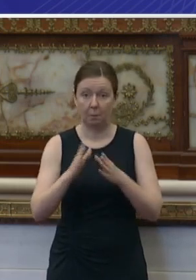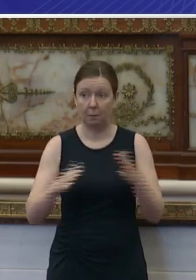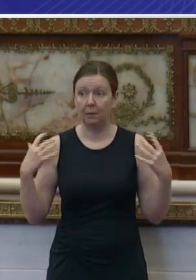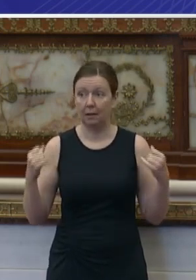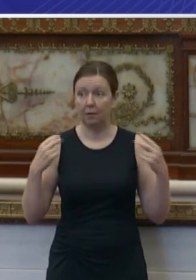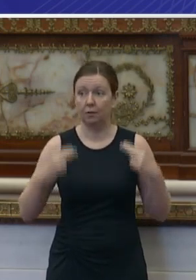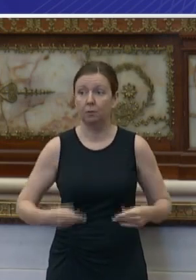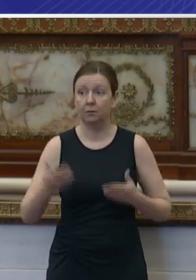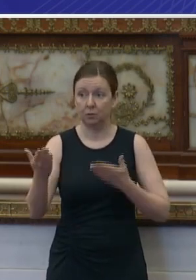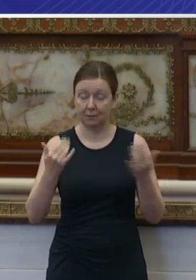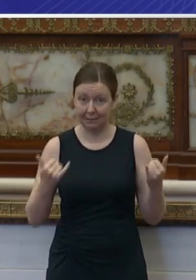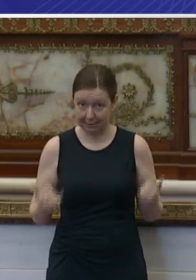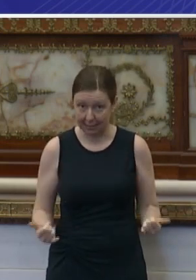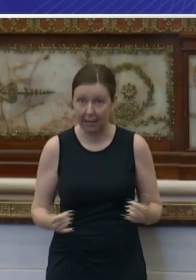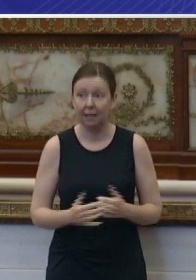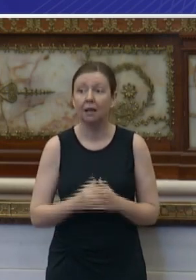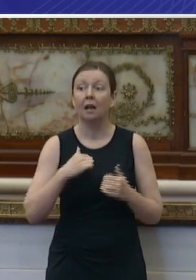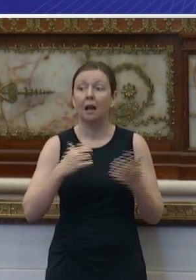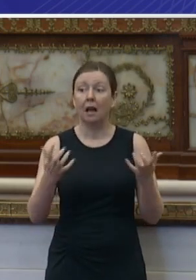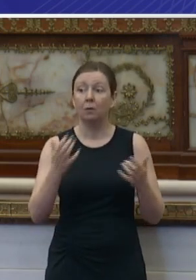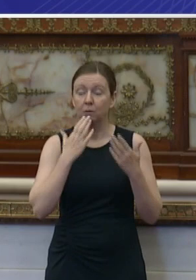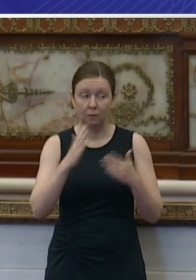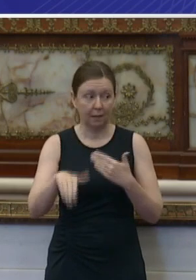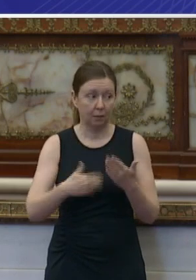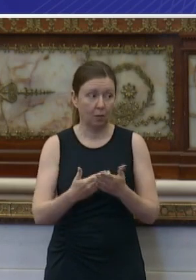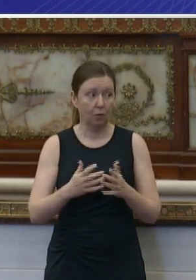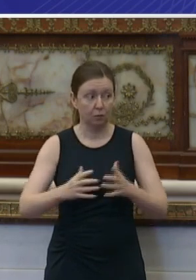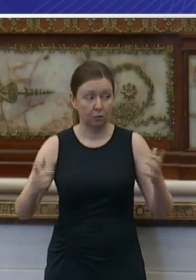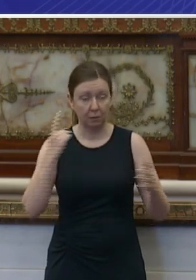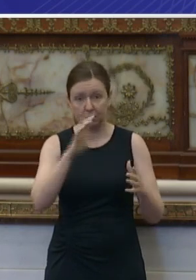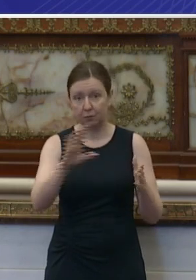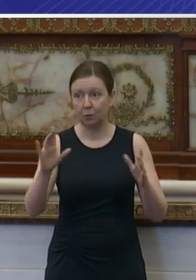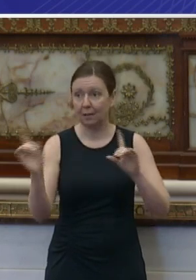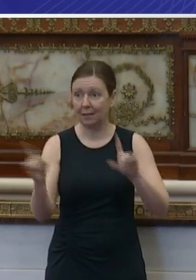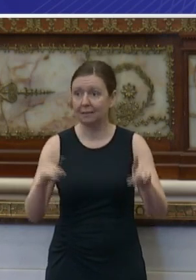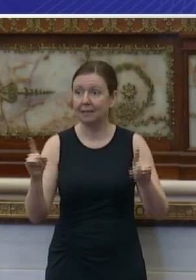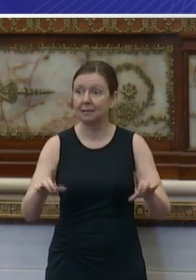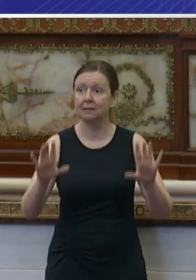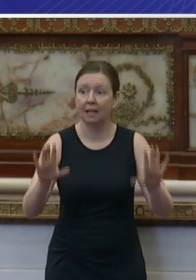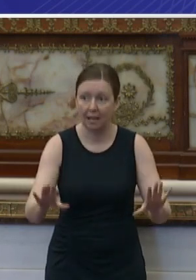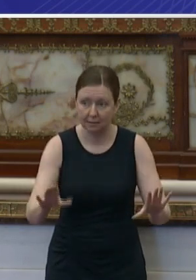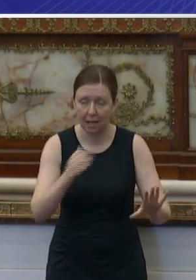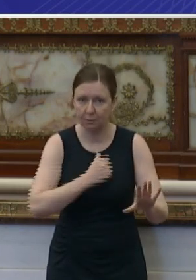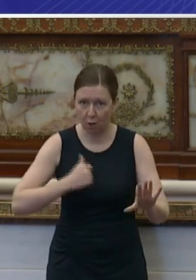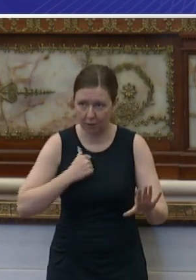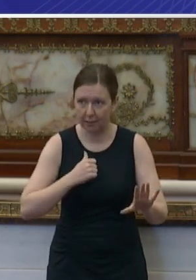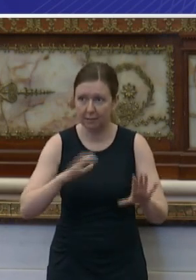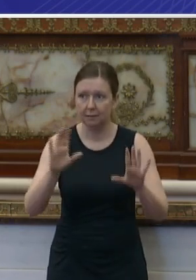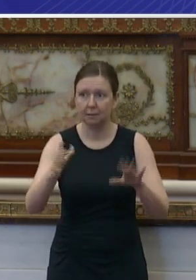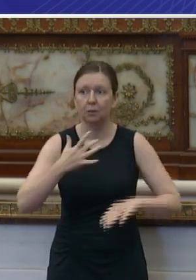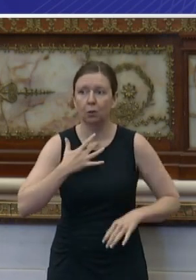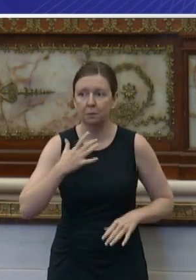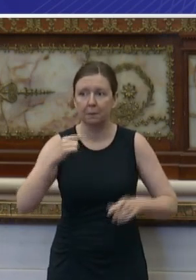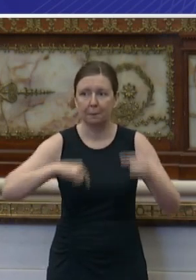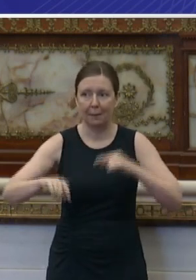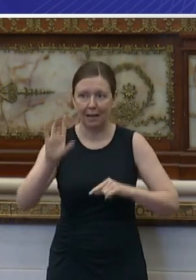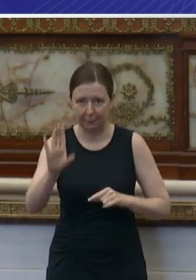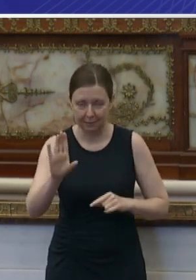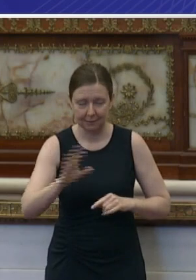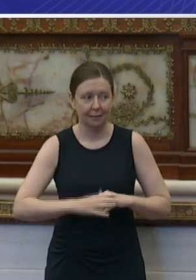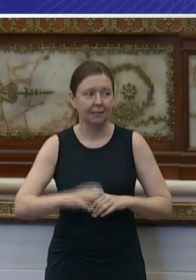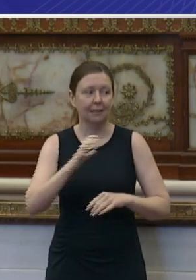Human Services today. And I want to thank you all very much for your attendance. And I'm sorry, but back up 1